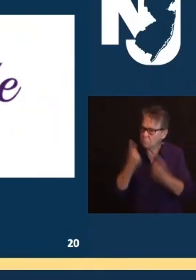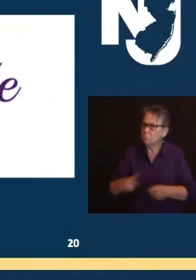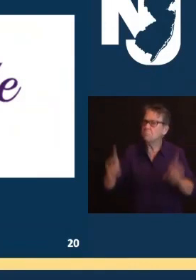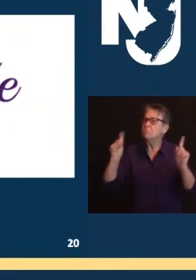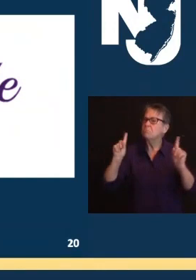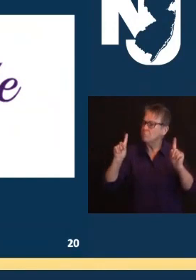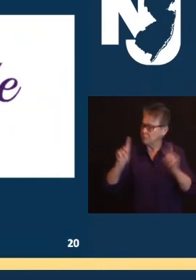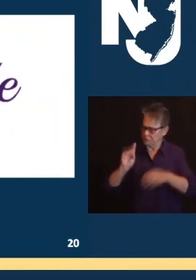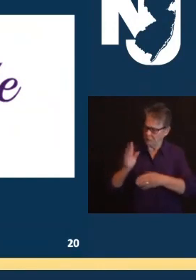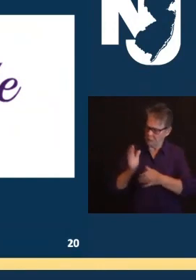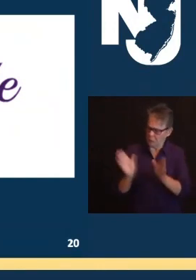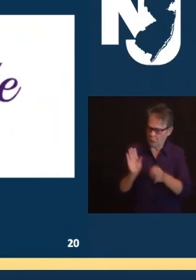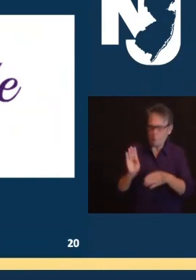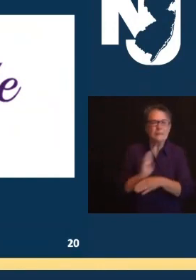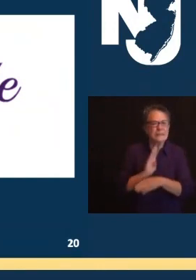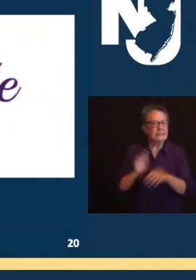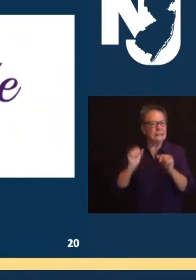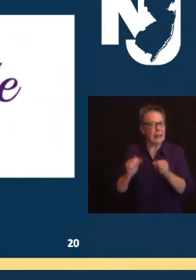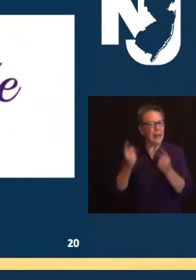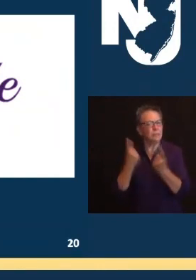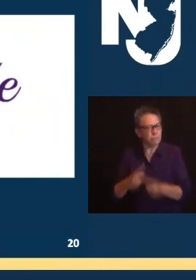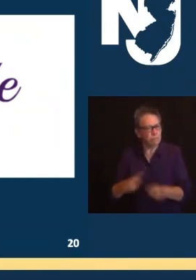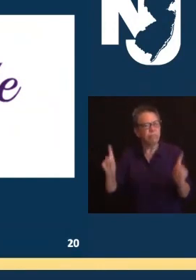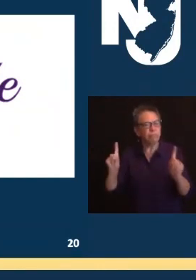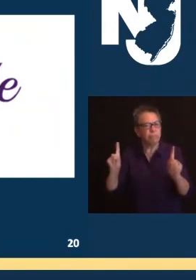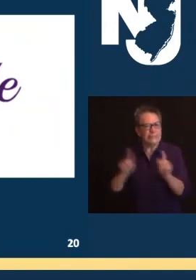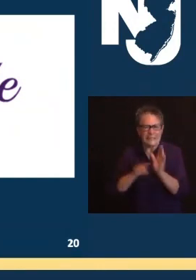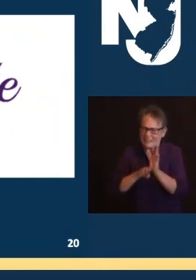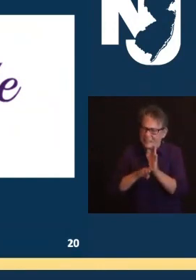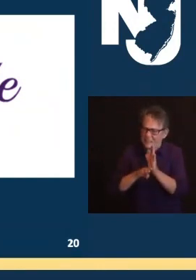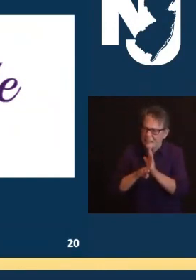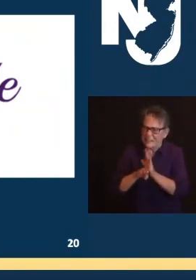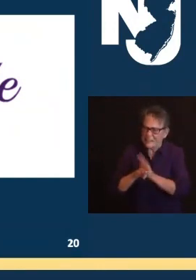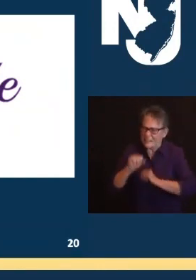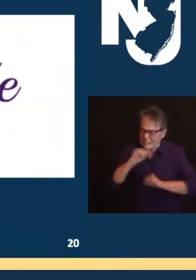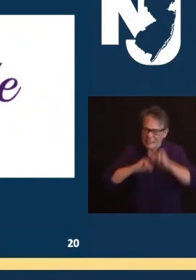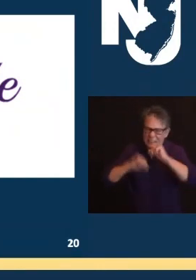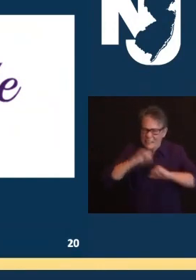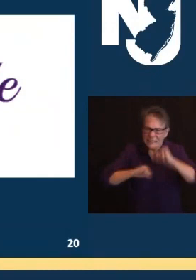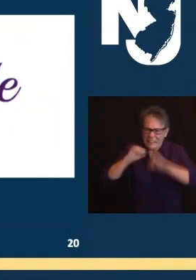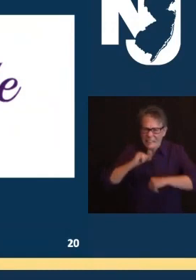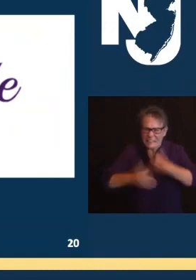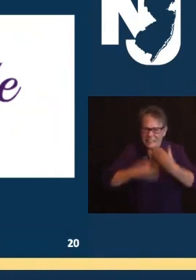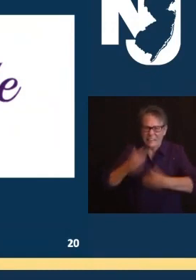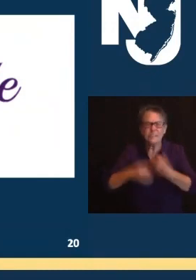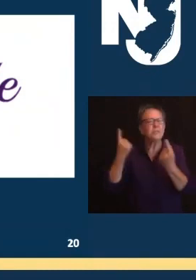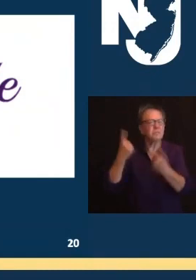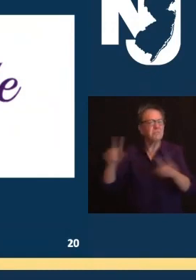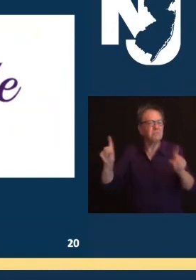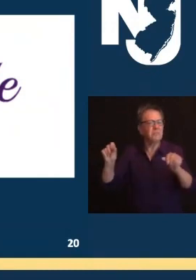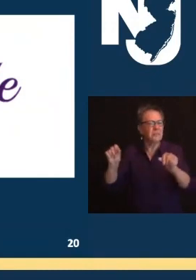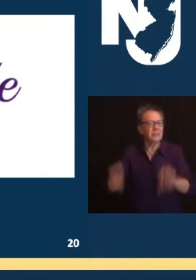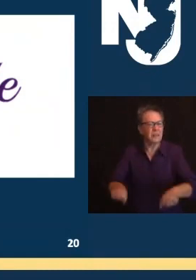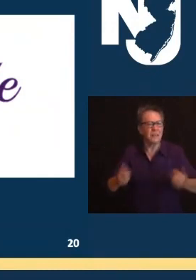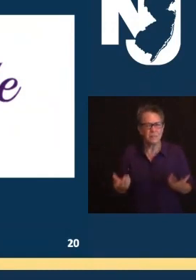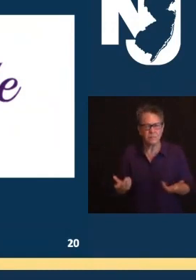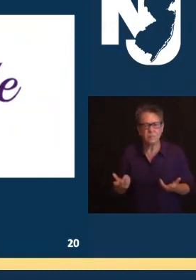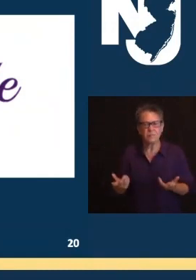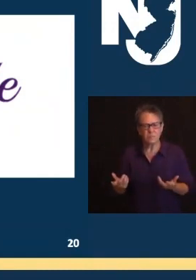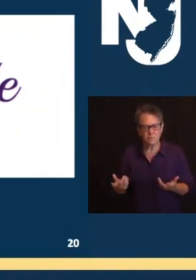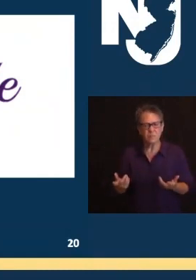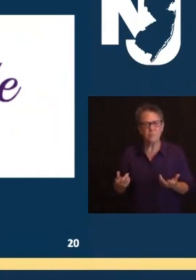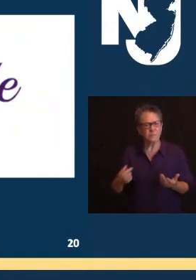sense, the backbone of our state's economy. So to you, Michelle, and your employees, I am proud to see your success continue. I'm proud